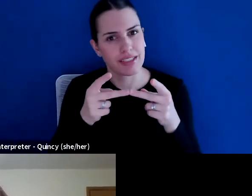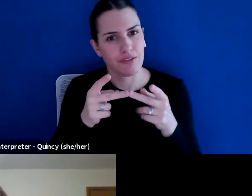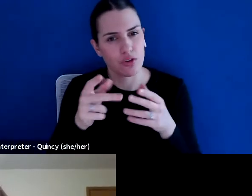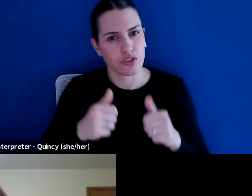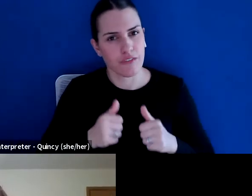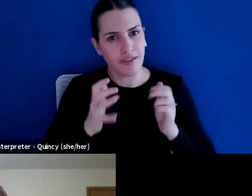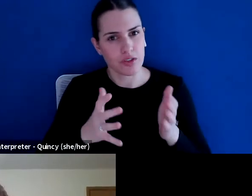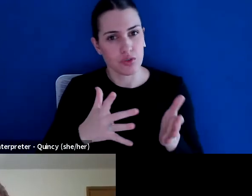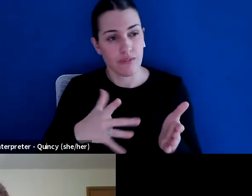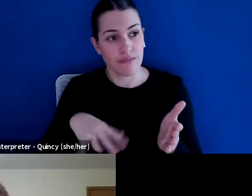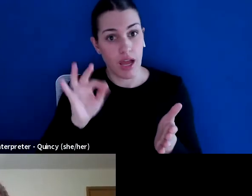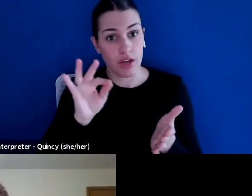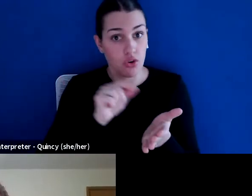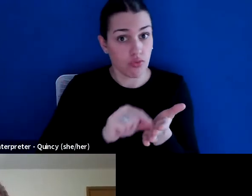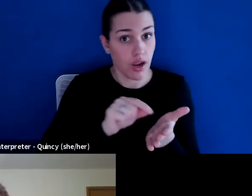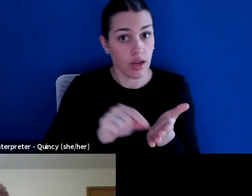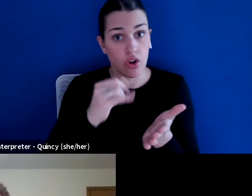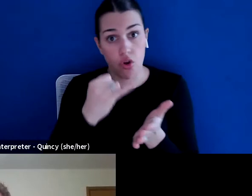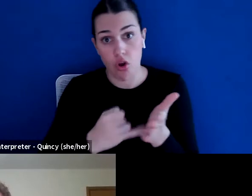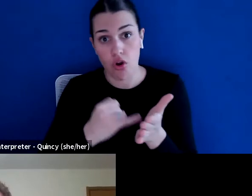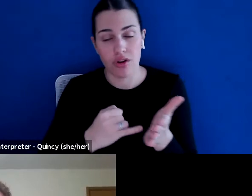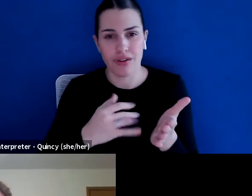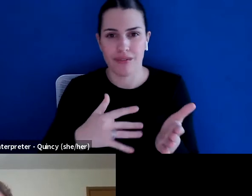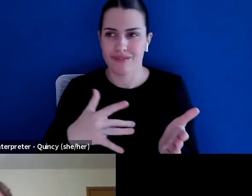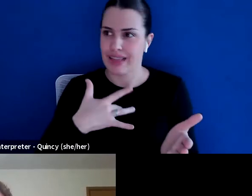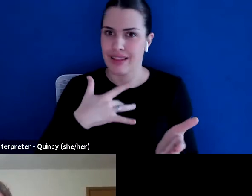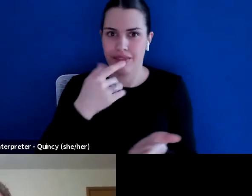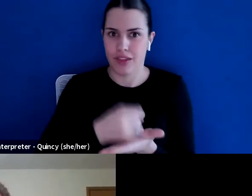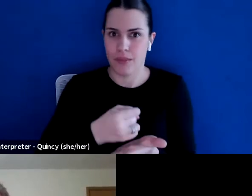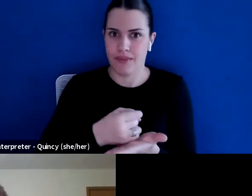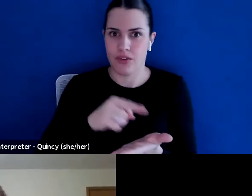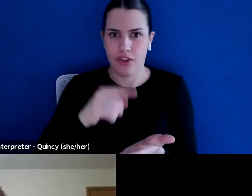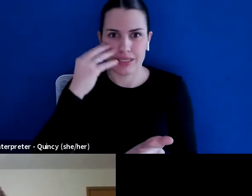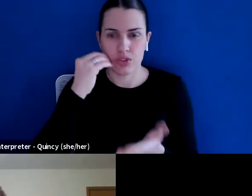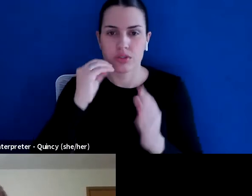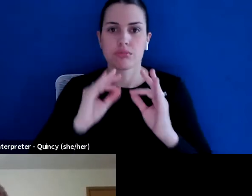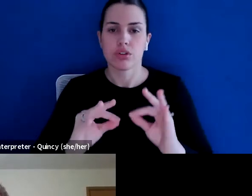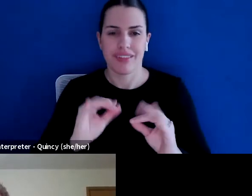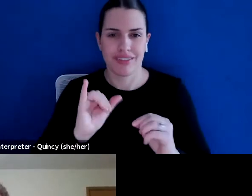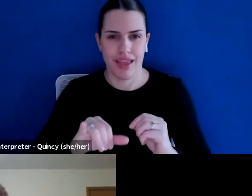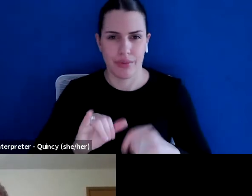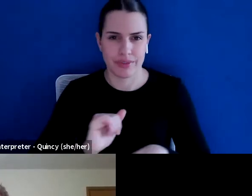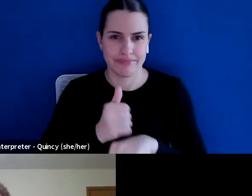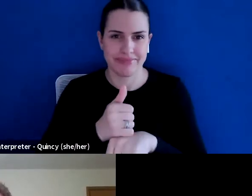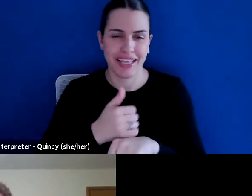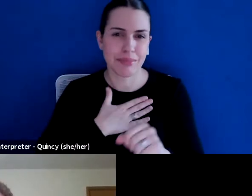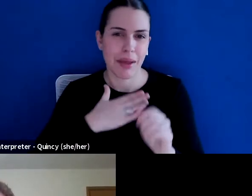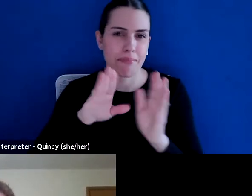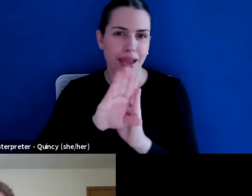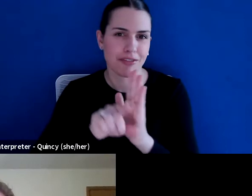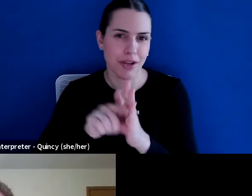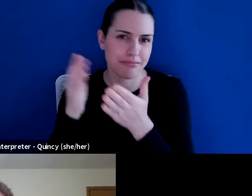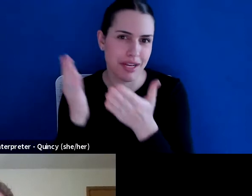about their experiences to kind of be therapeutic. So that's the background that I bring to this webinar today.